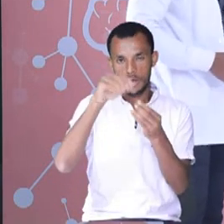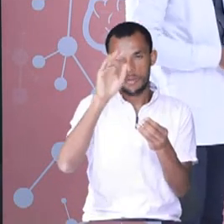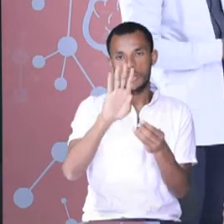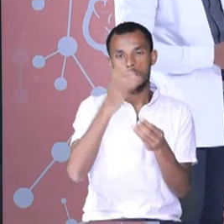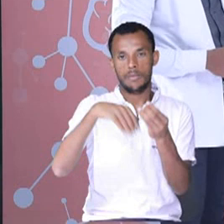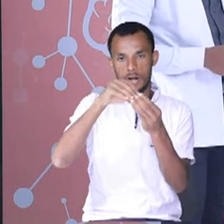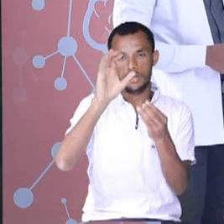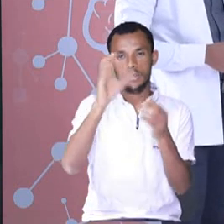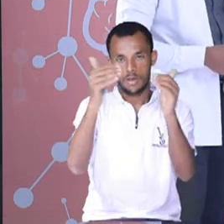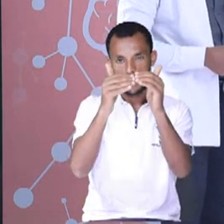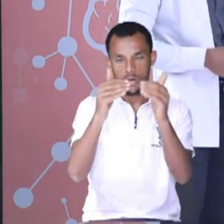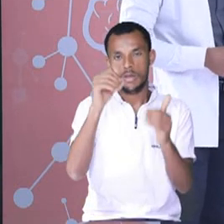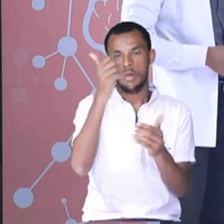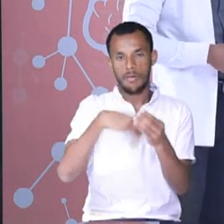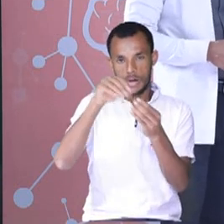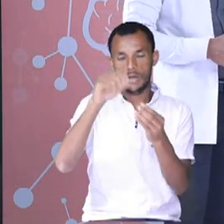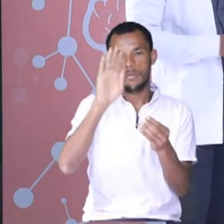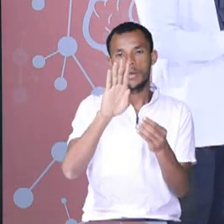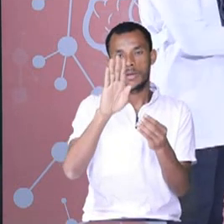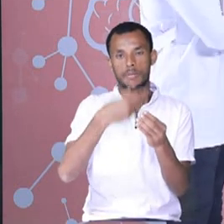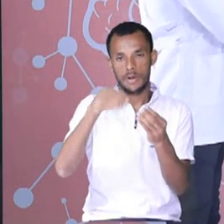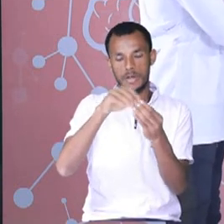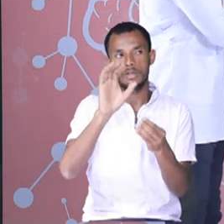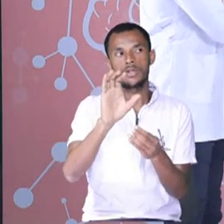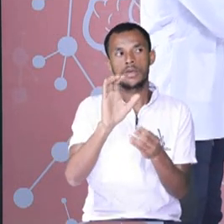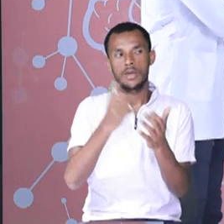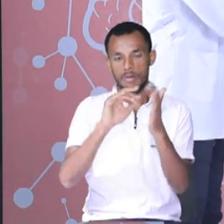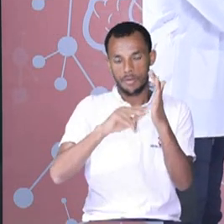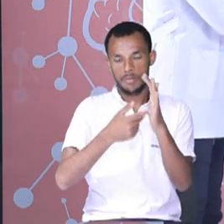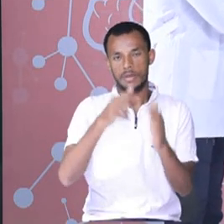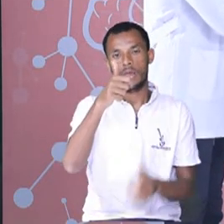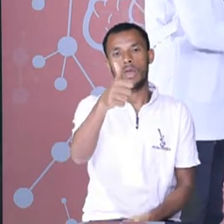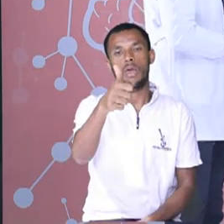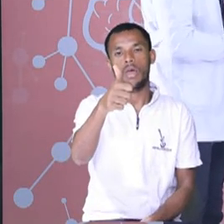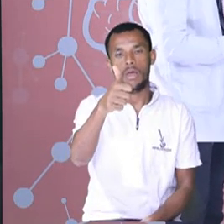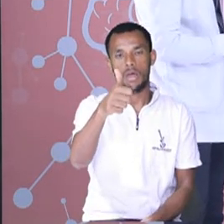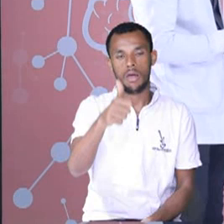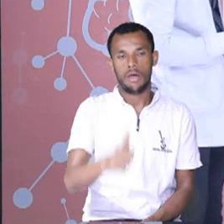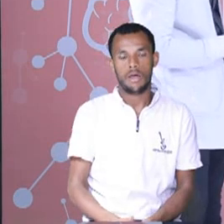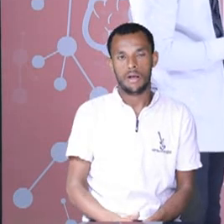c is equal to a plus b plus c. That means this a